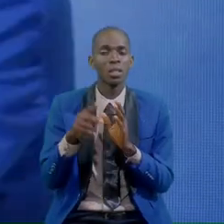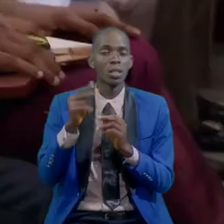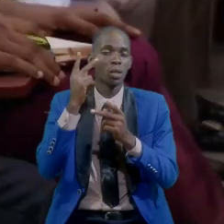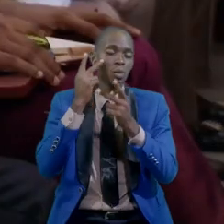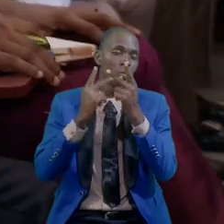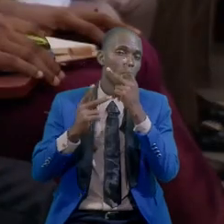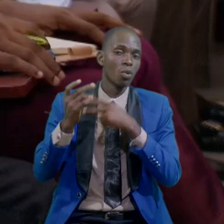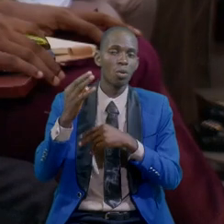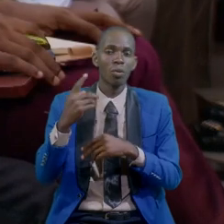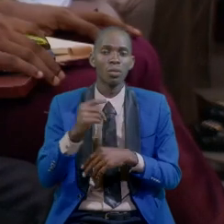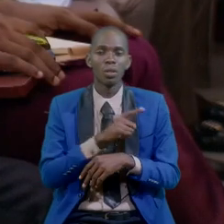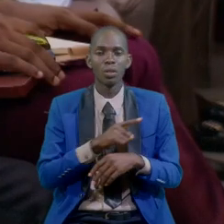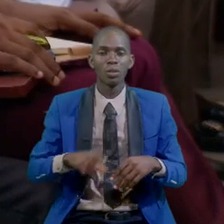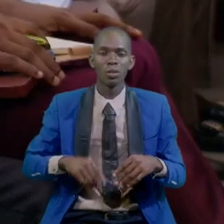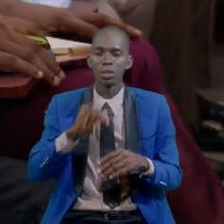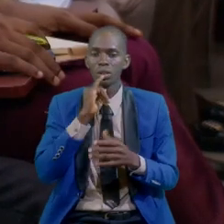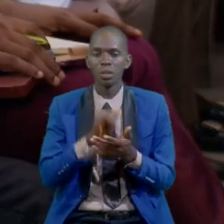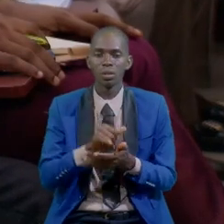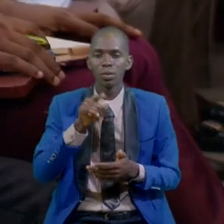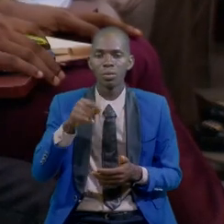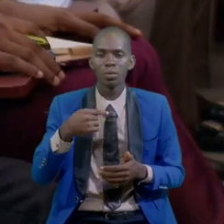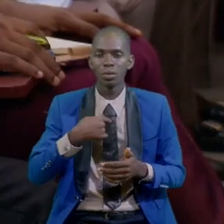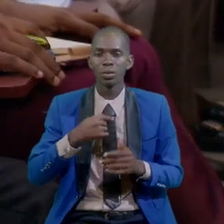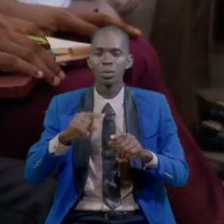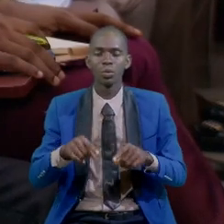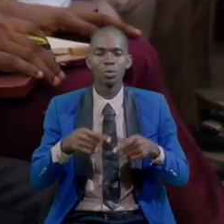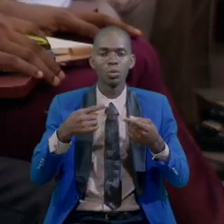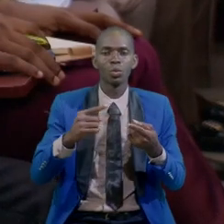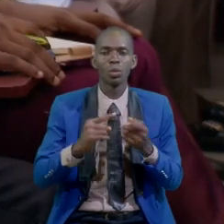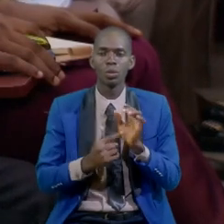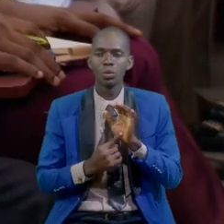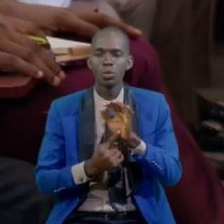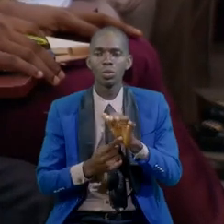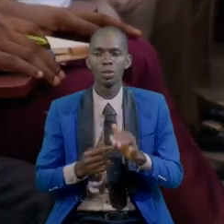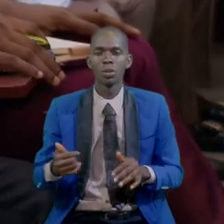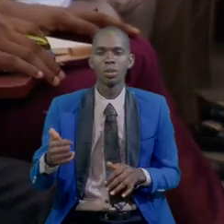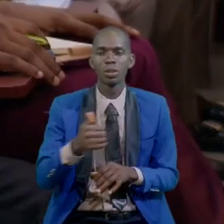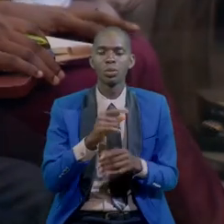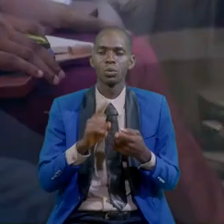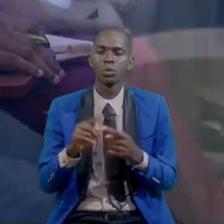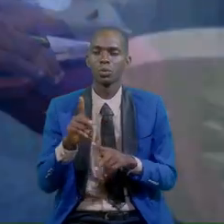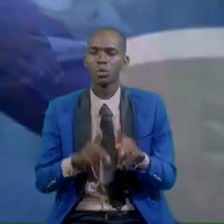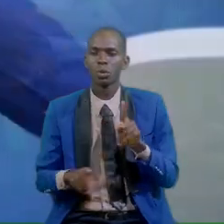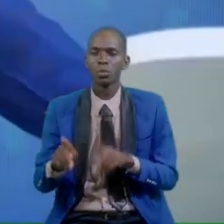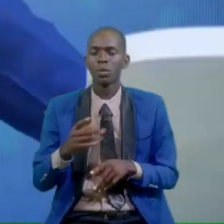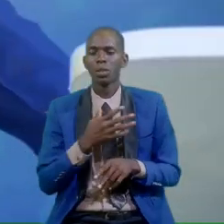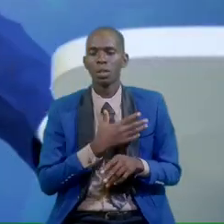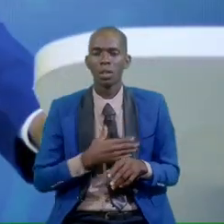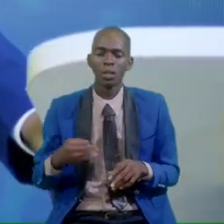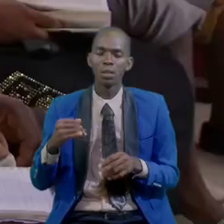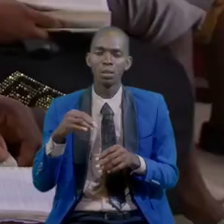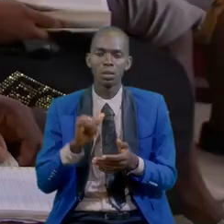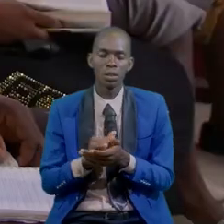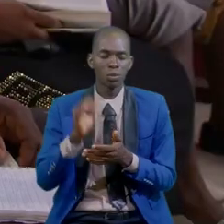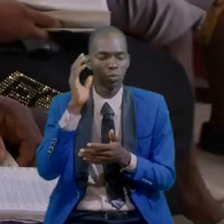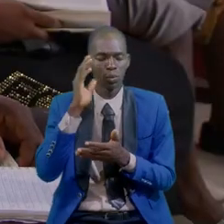should go to the people and show ourselves to the people, and in promises, he'll bring rain on our